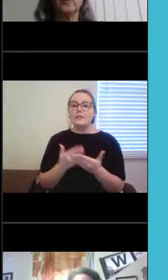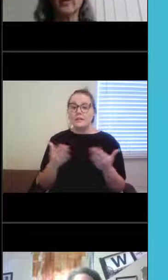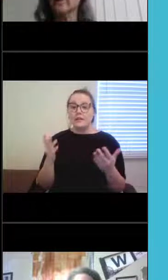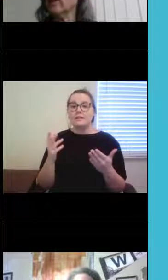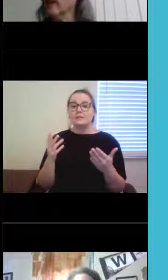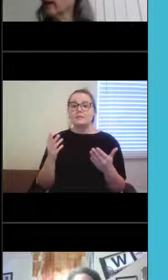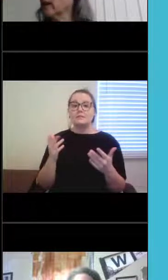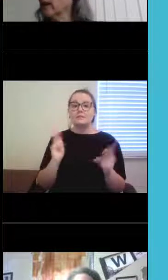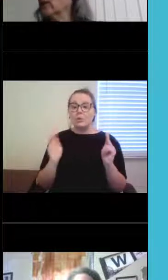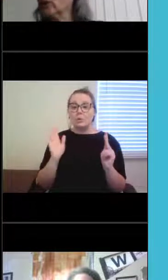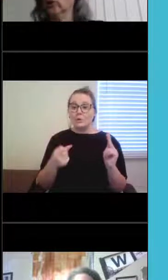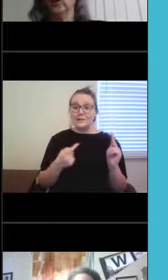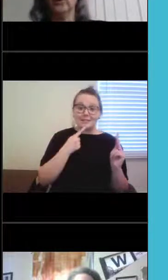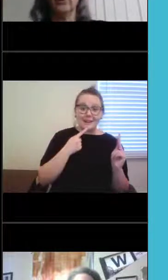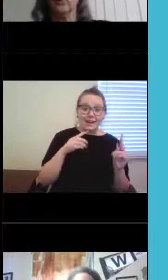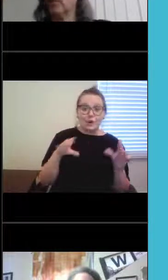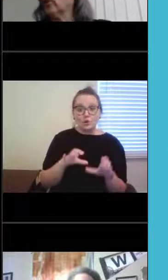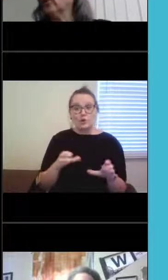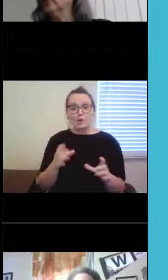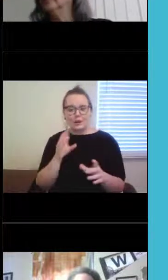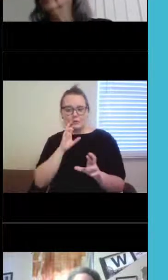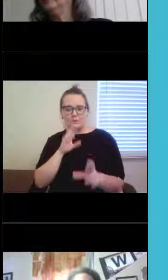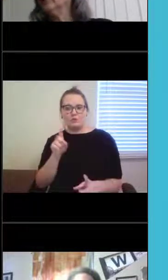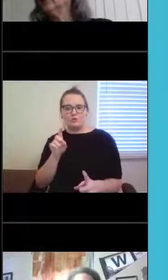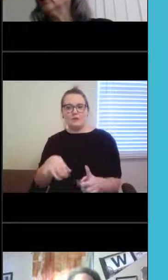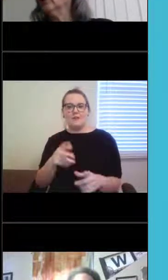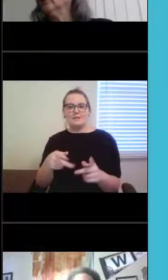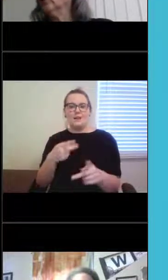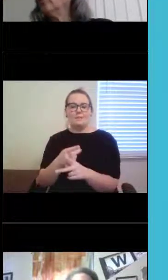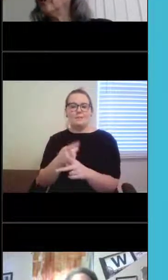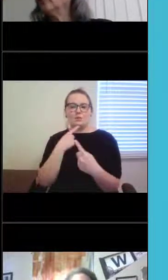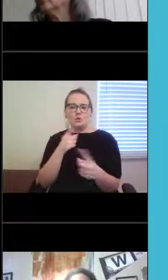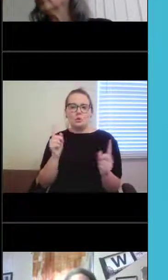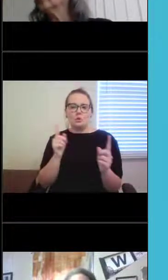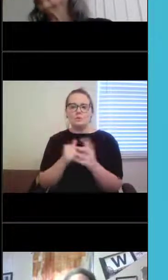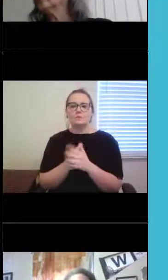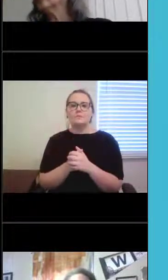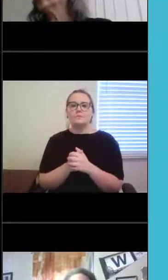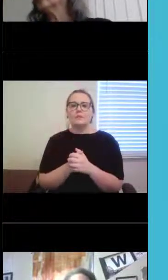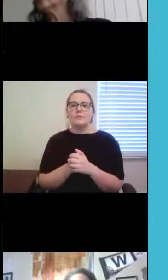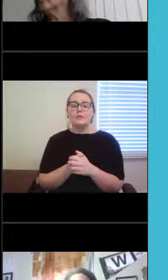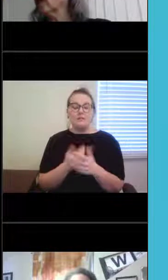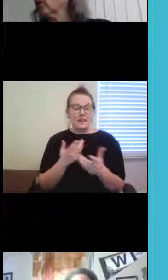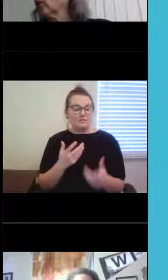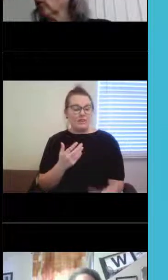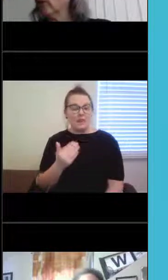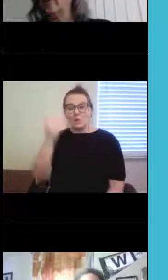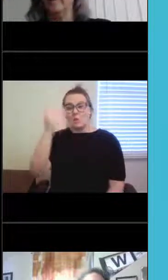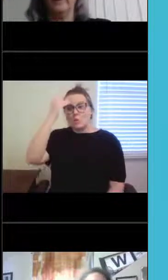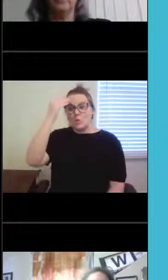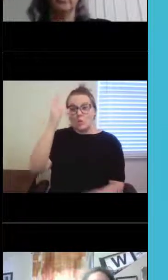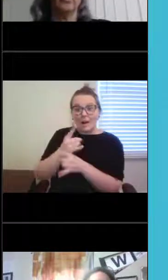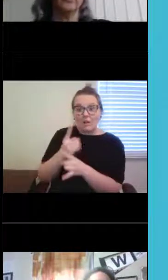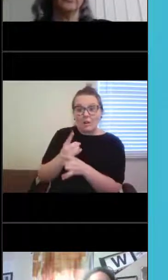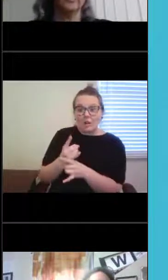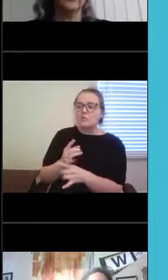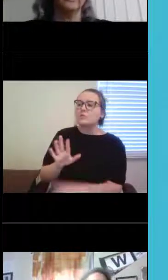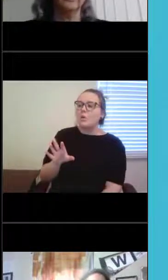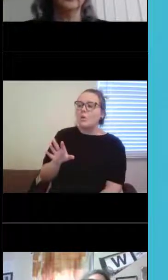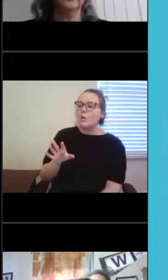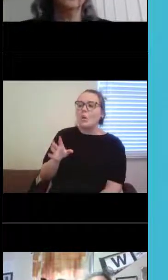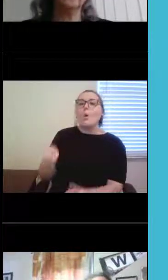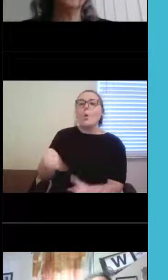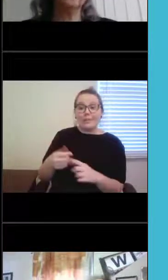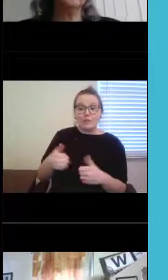do in response to that kind of disclosure. Either the person hearing it knew alcohol was involved, or the survivor told them that alcohol was